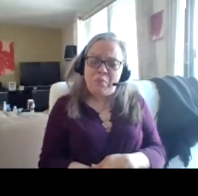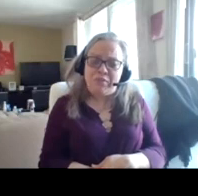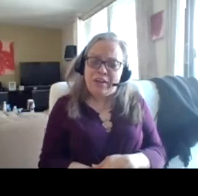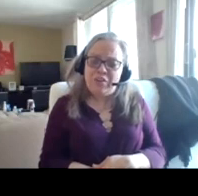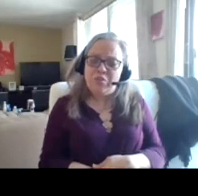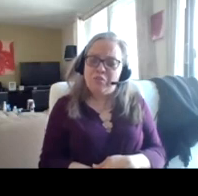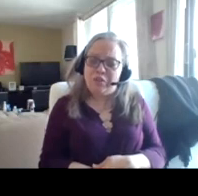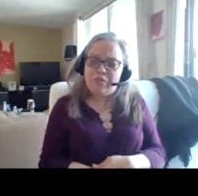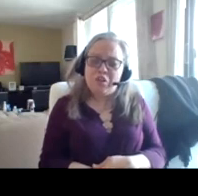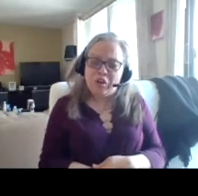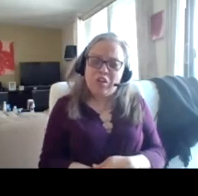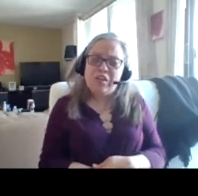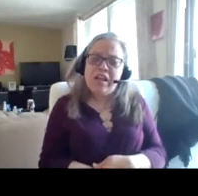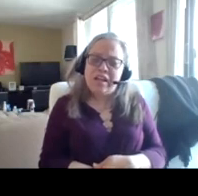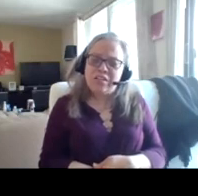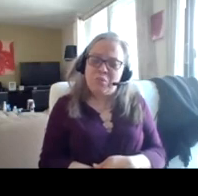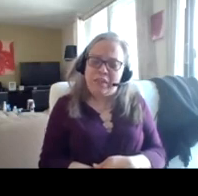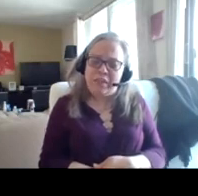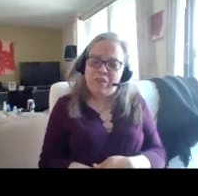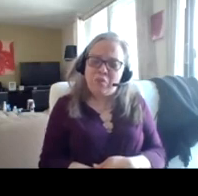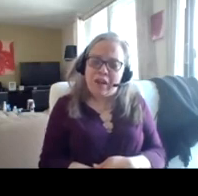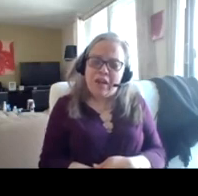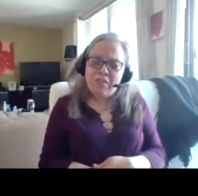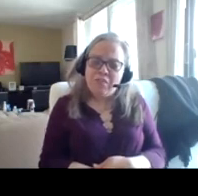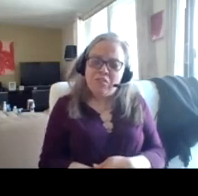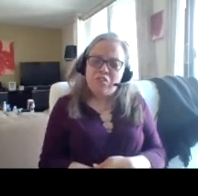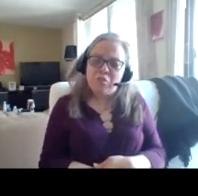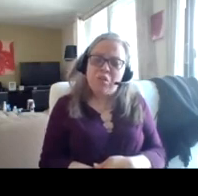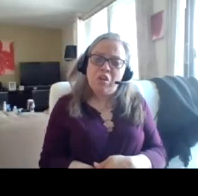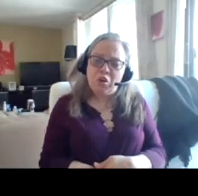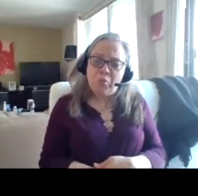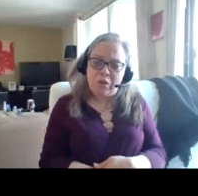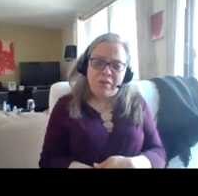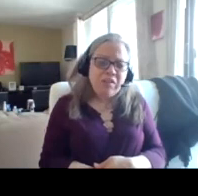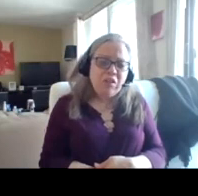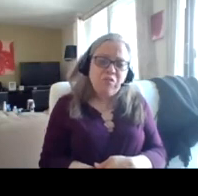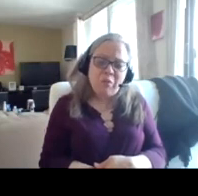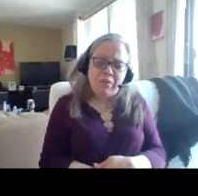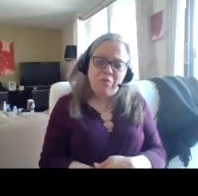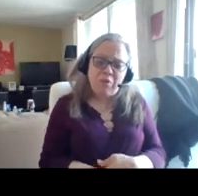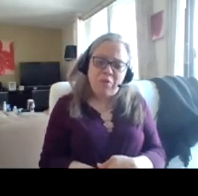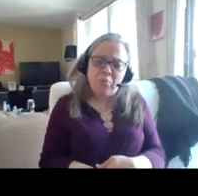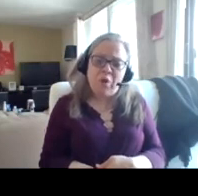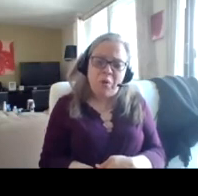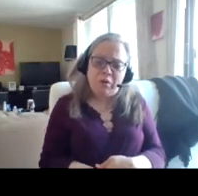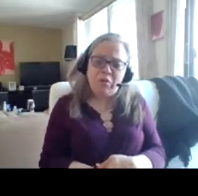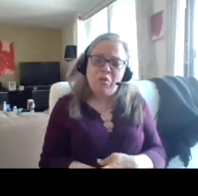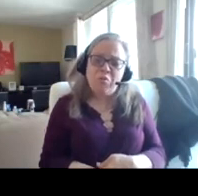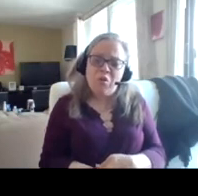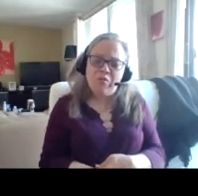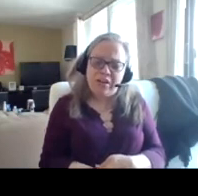will be provided to you free of charge, as you will be given a ride to your appointment following with all the